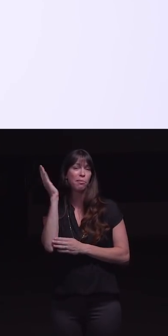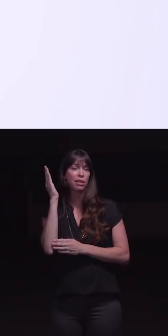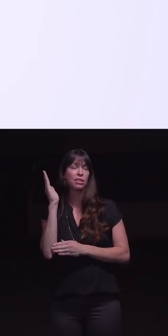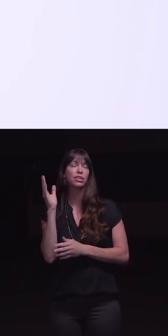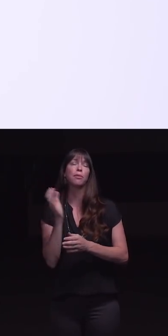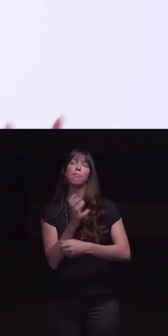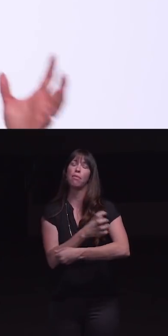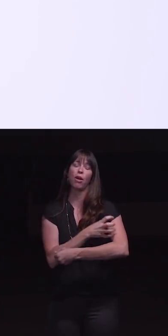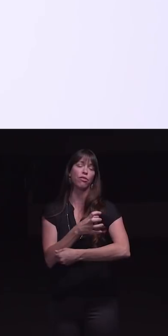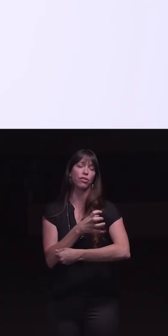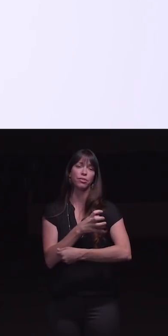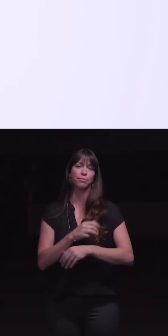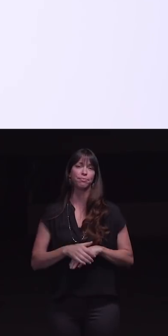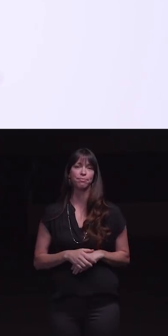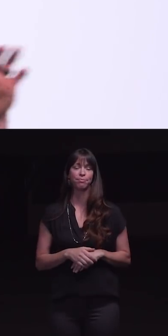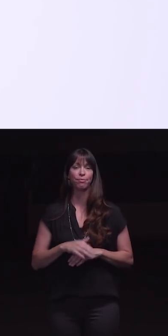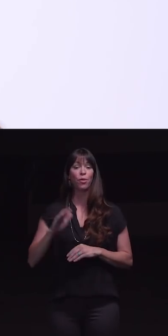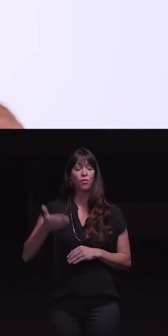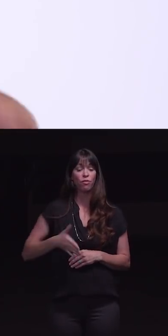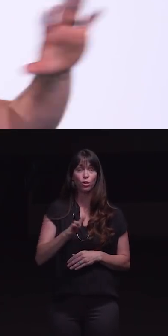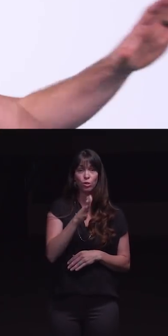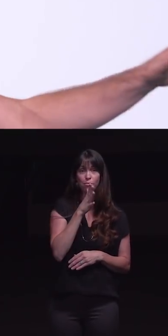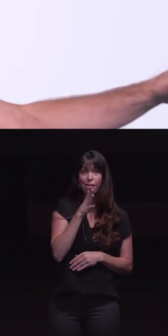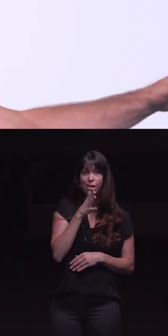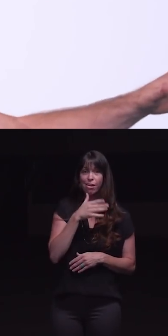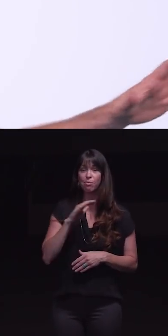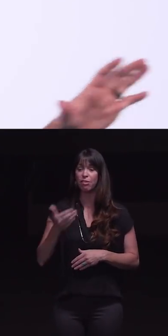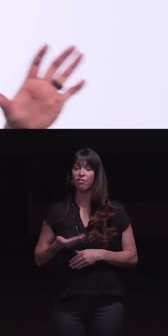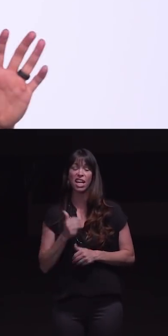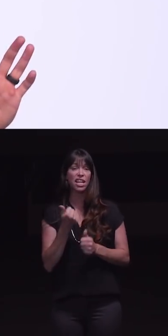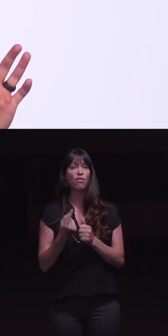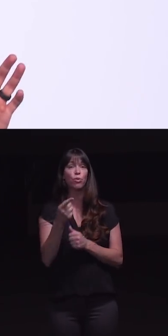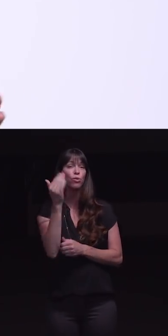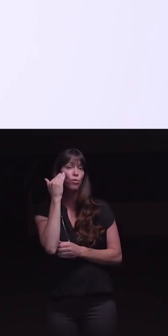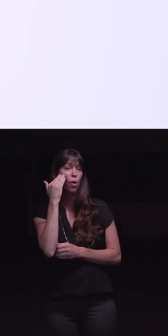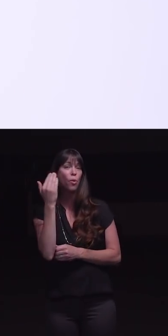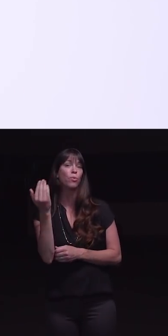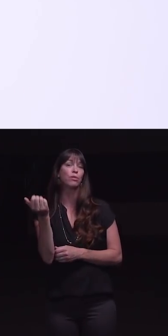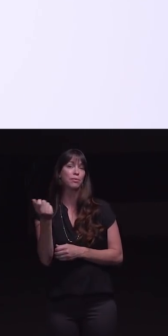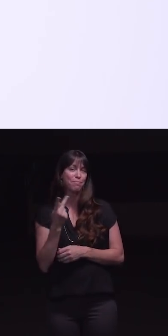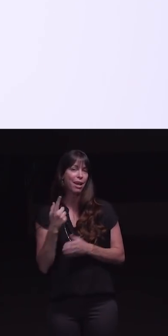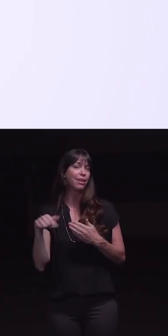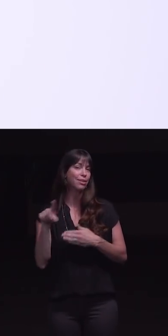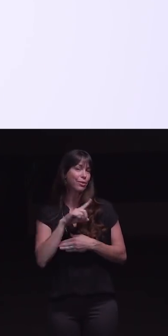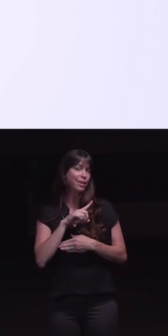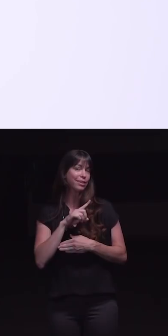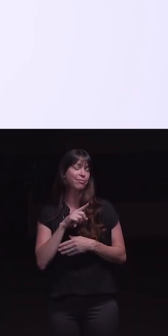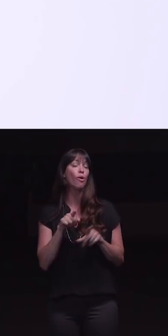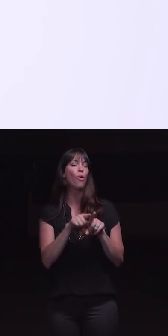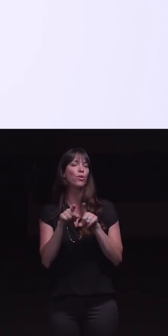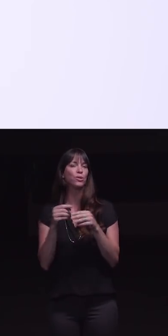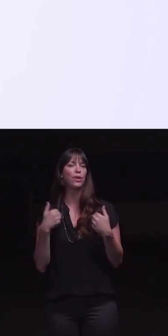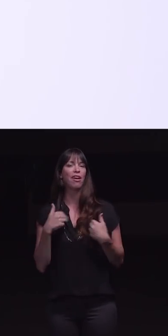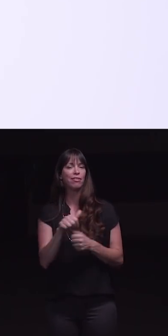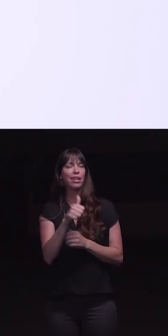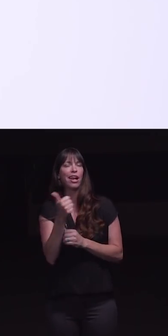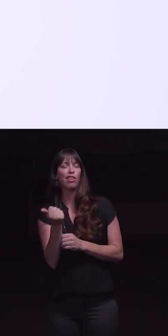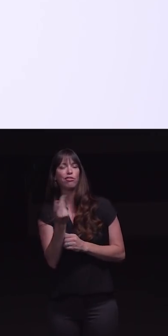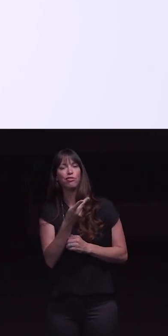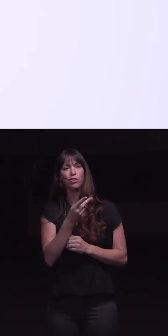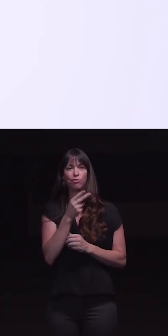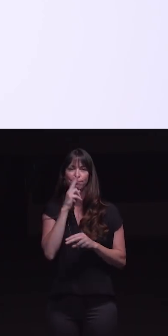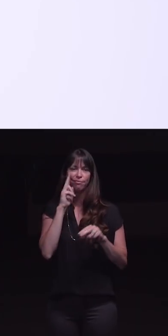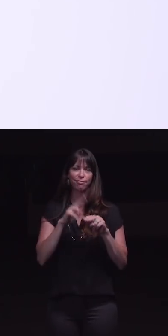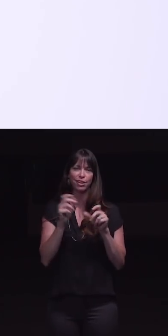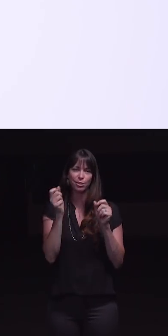powerful. So as you join us next weekend, invite your mom, invite everybody you know, because we also have a few other fun surprises in store for